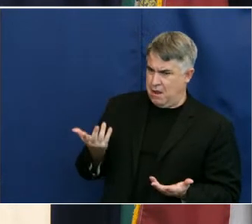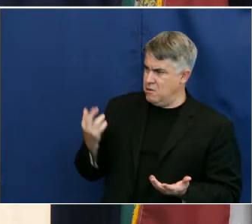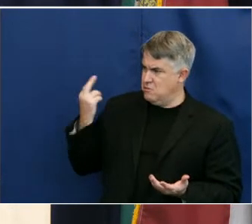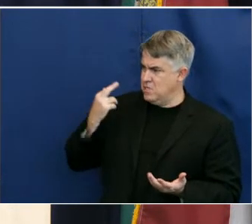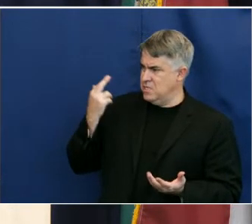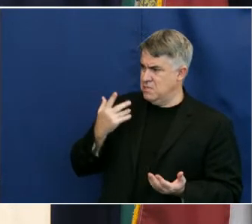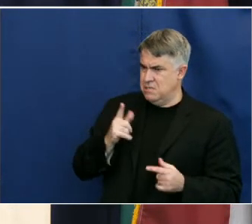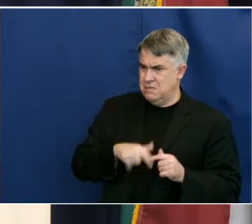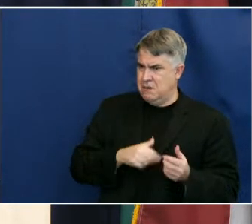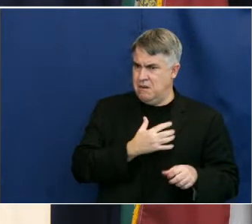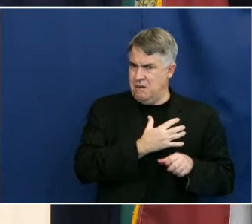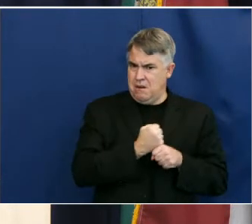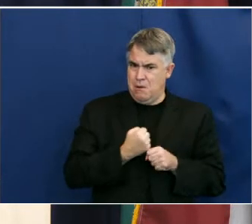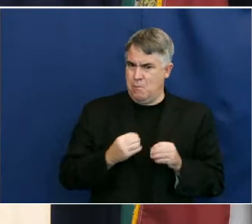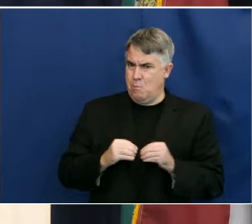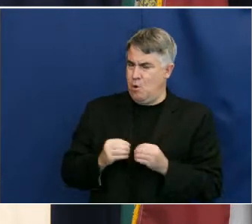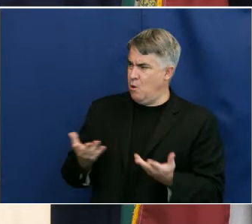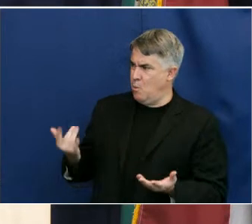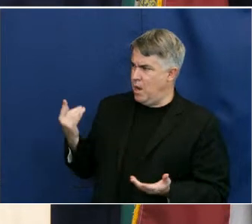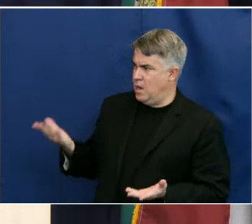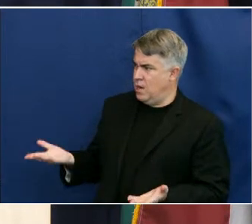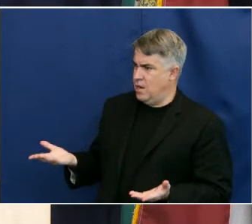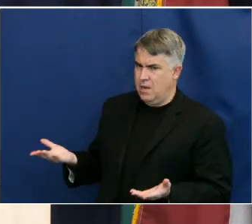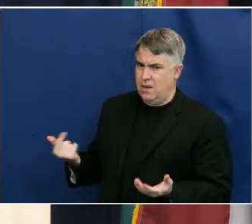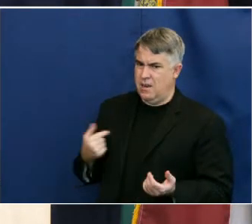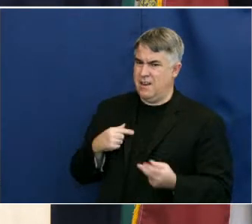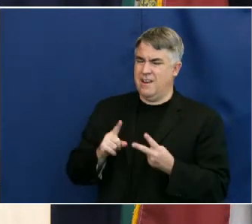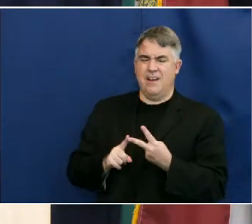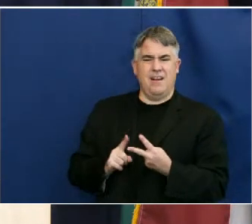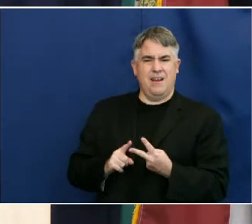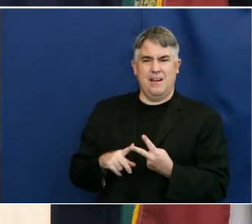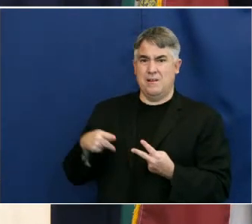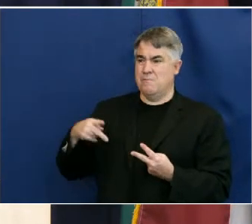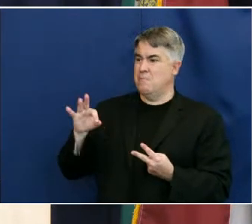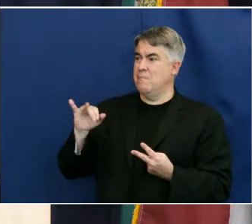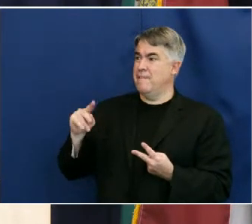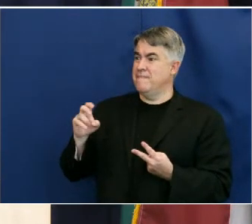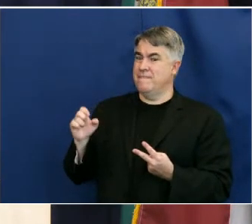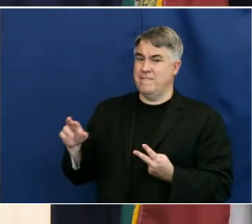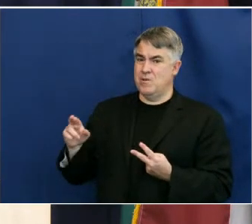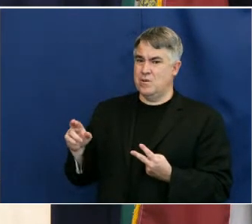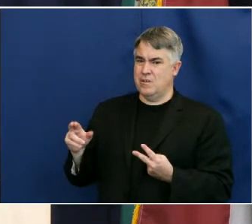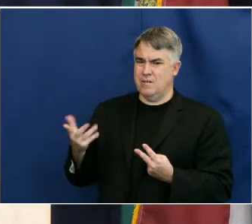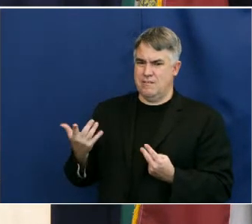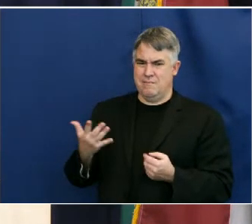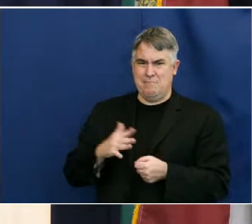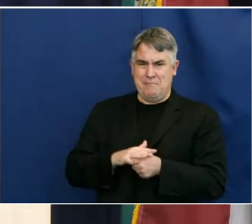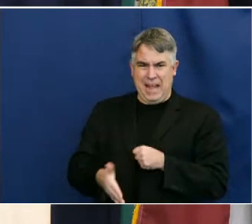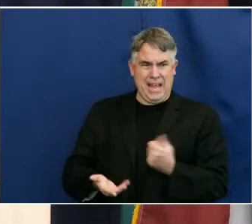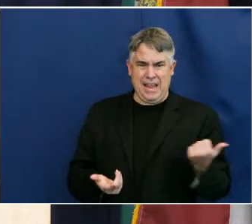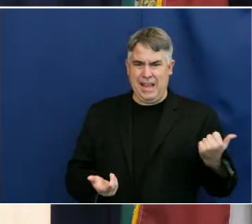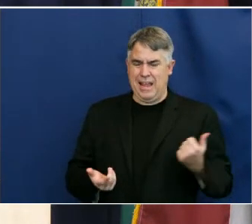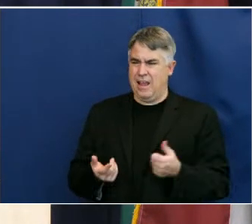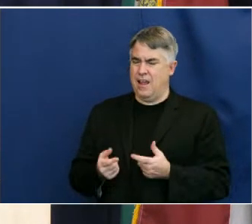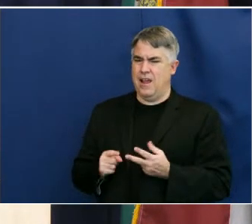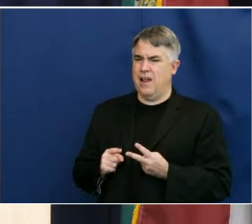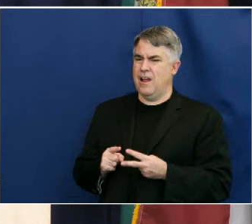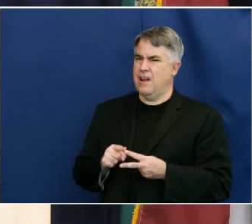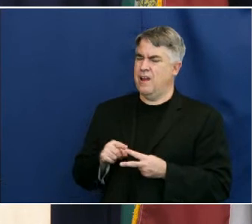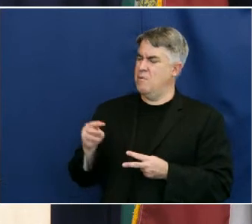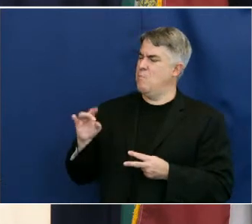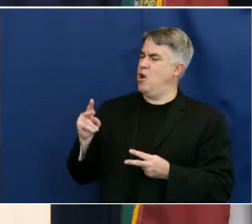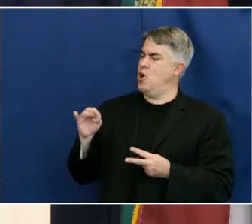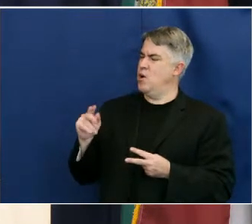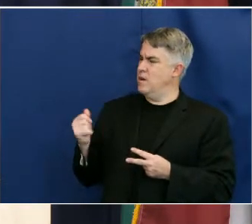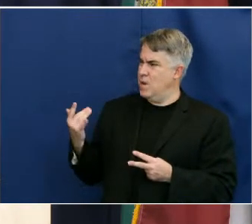of Moderna more than Pfizer vaccine. So just anything you can tell us in terms of why we have those delays